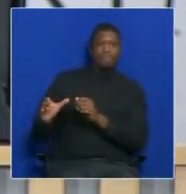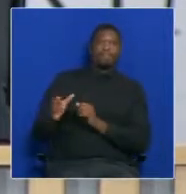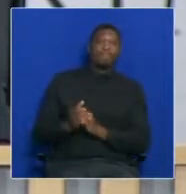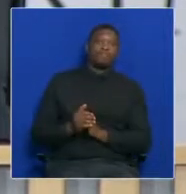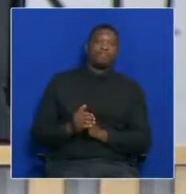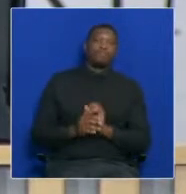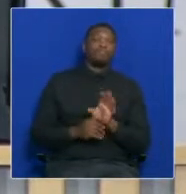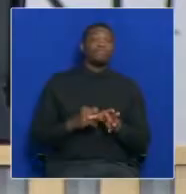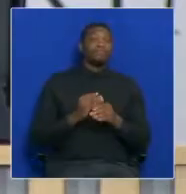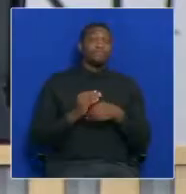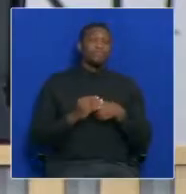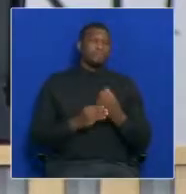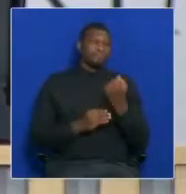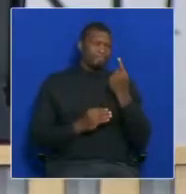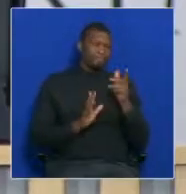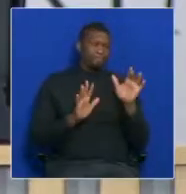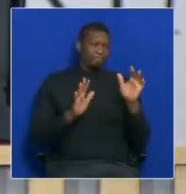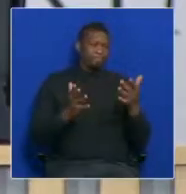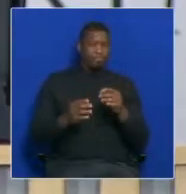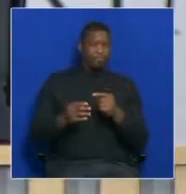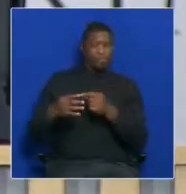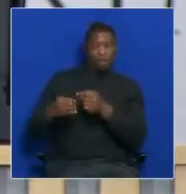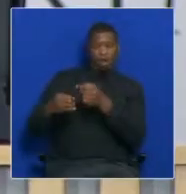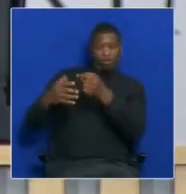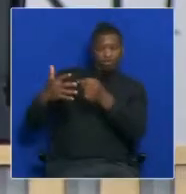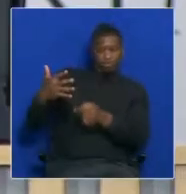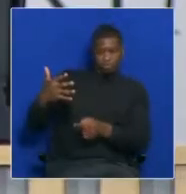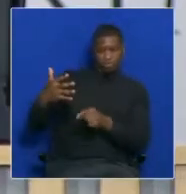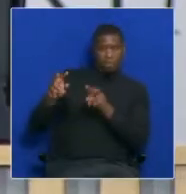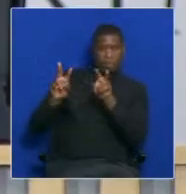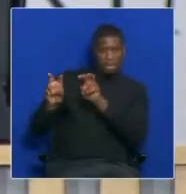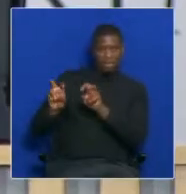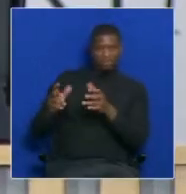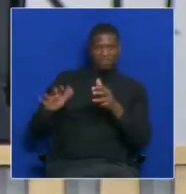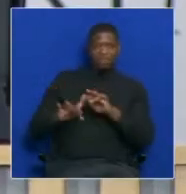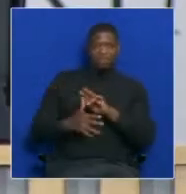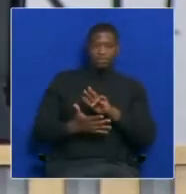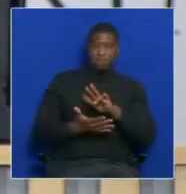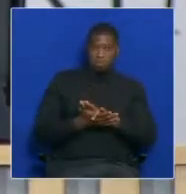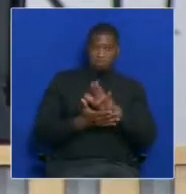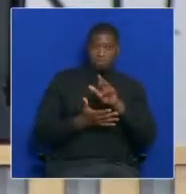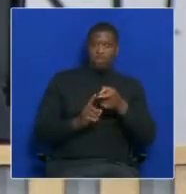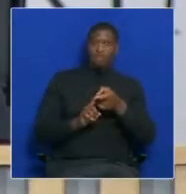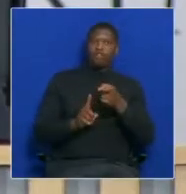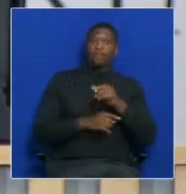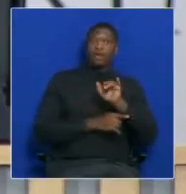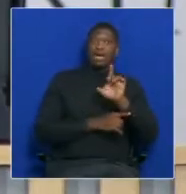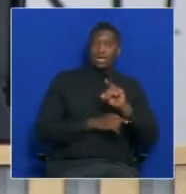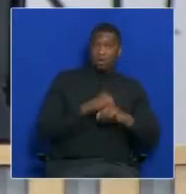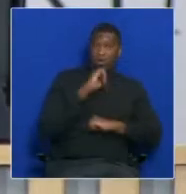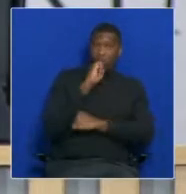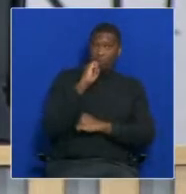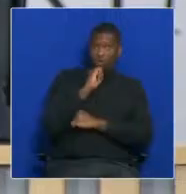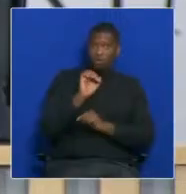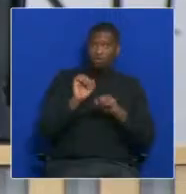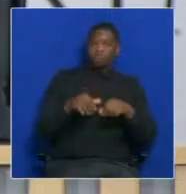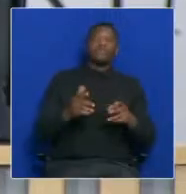those matters, even though they were authorized from ID's office, for instance, the speaker